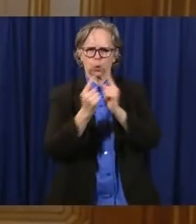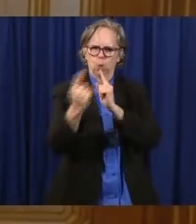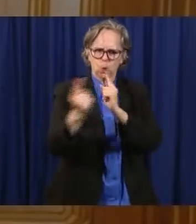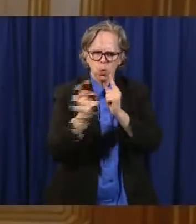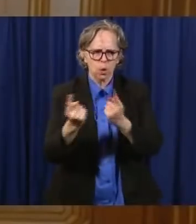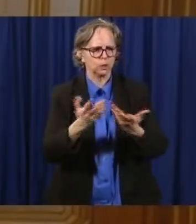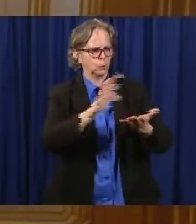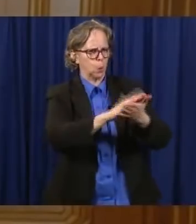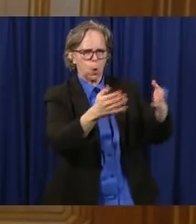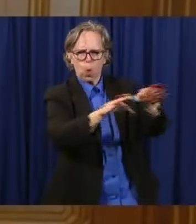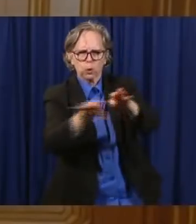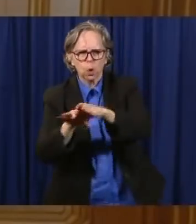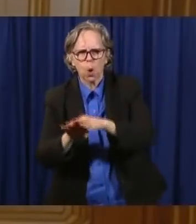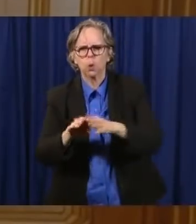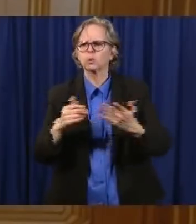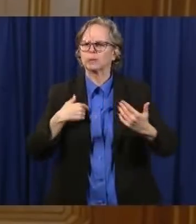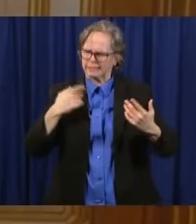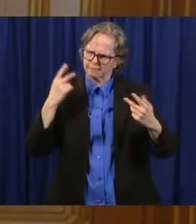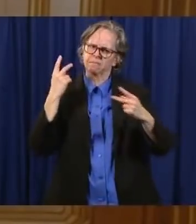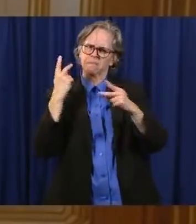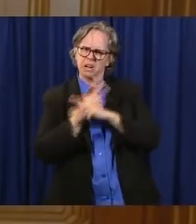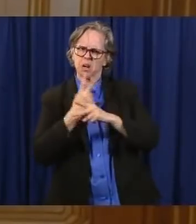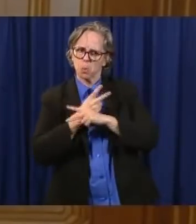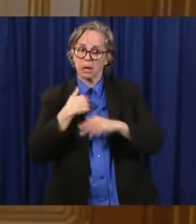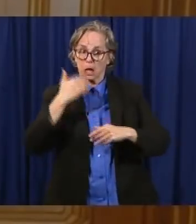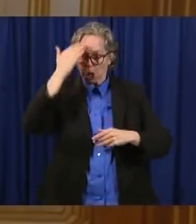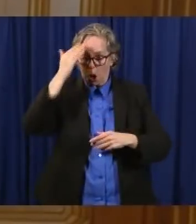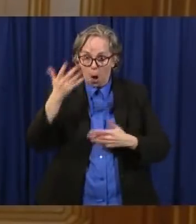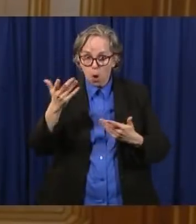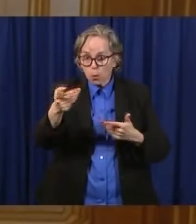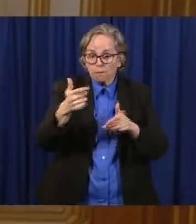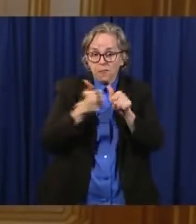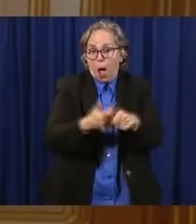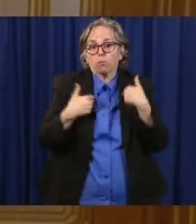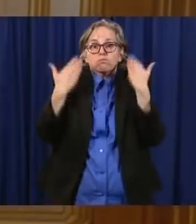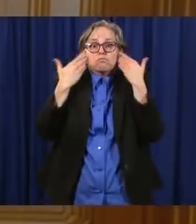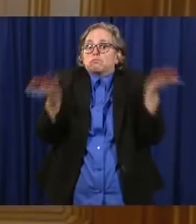at home. And quite candidly, the modelers